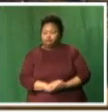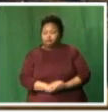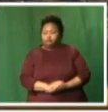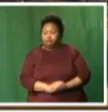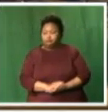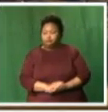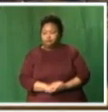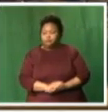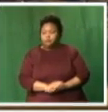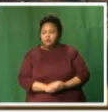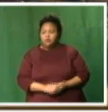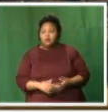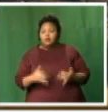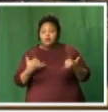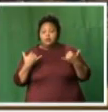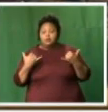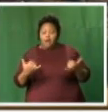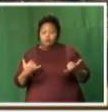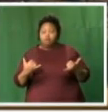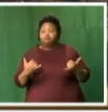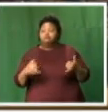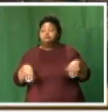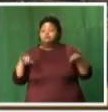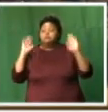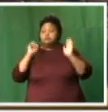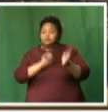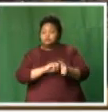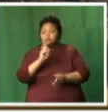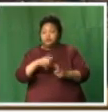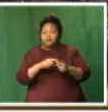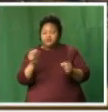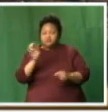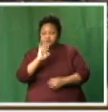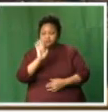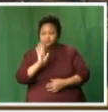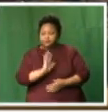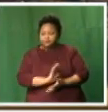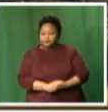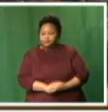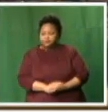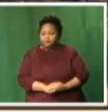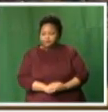Tindzaba tefungela to temidlalo sibanga khuluhlatsana nathi Nhlanzi sale kahle.